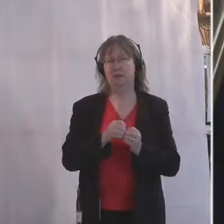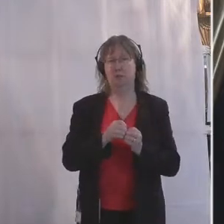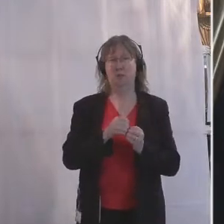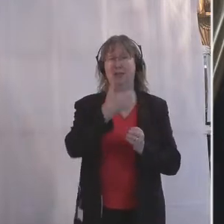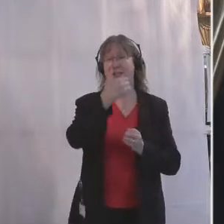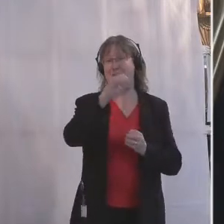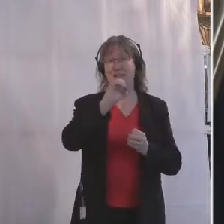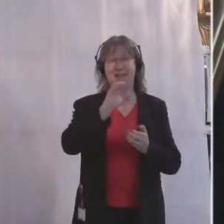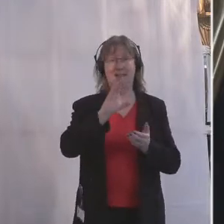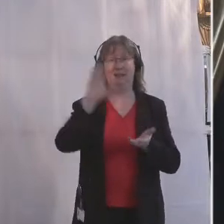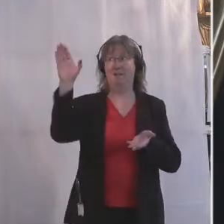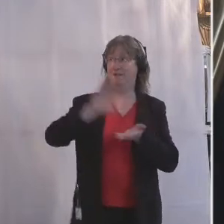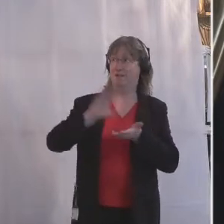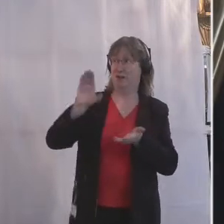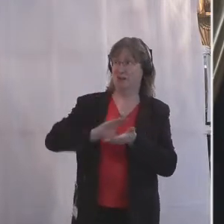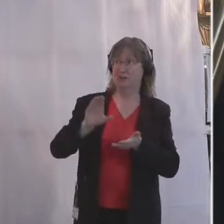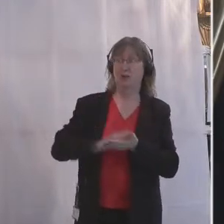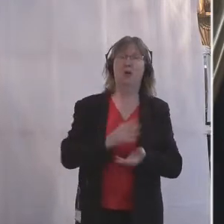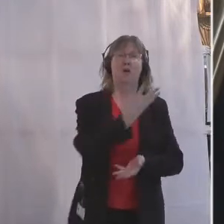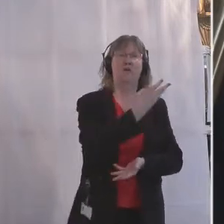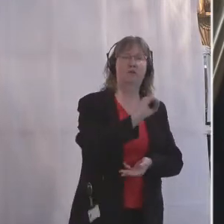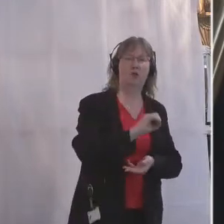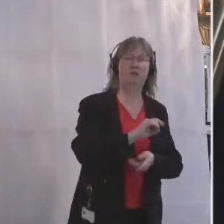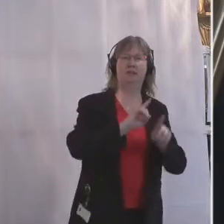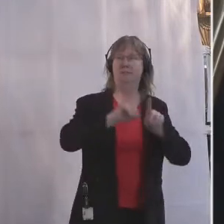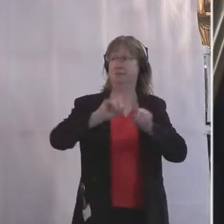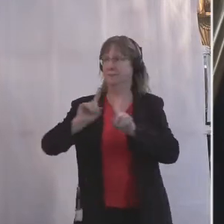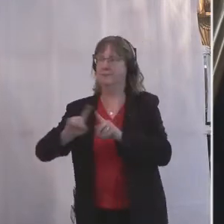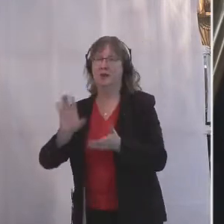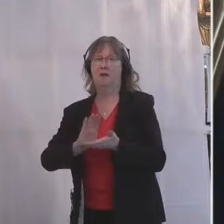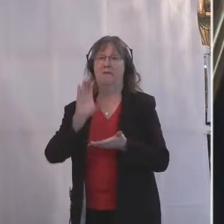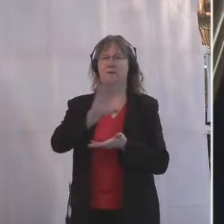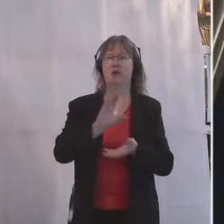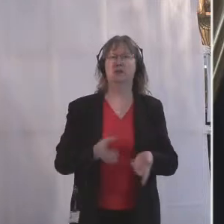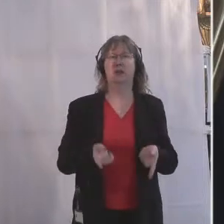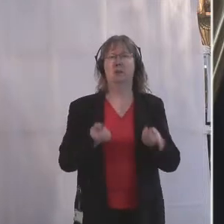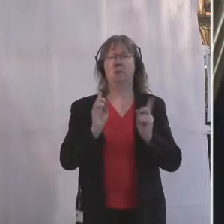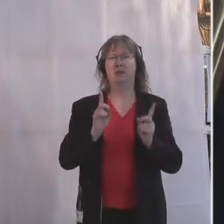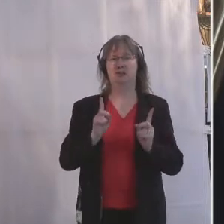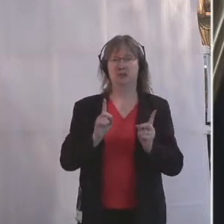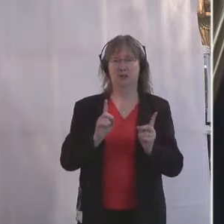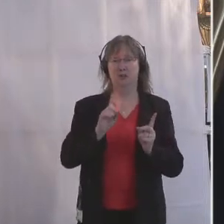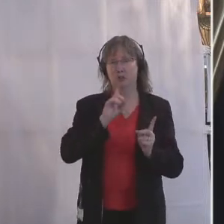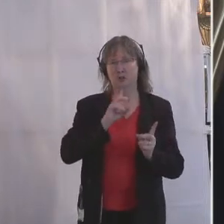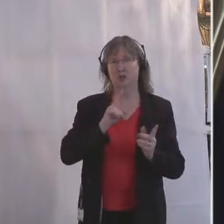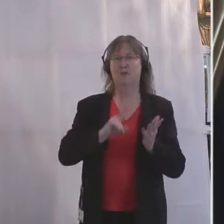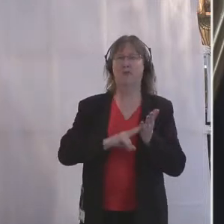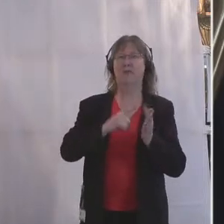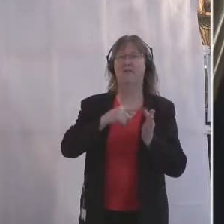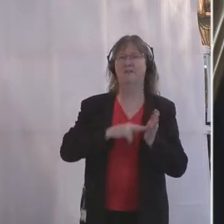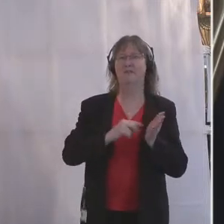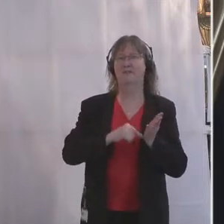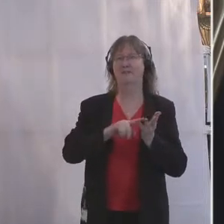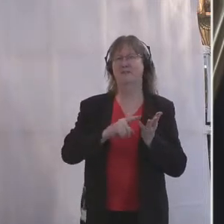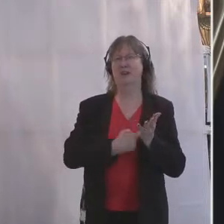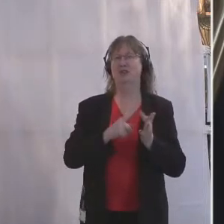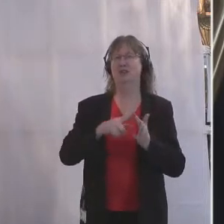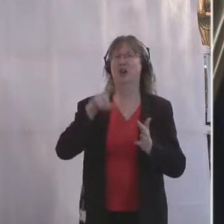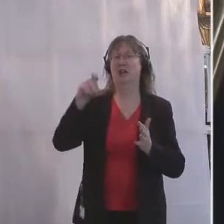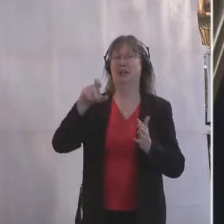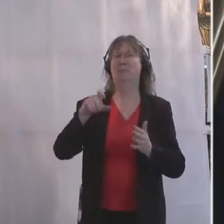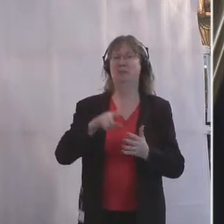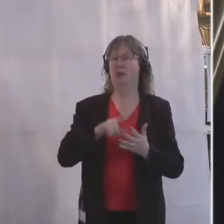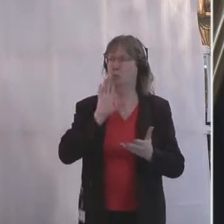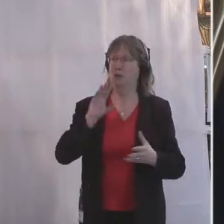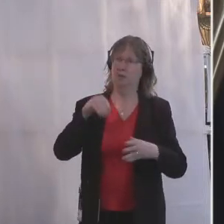funds, and we work with 40 fund managers. So we're the largest domestic investor in UK venture capital. We also, through